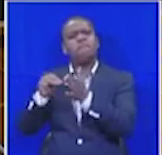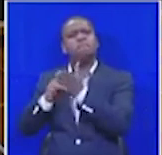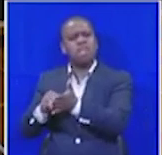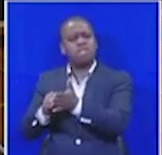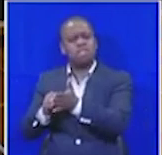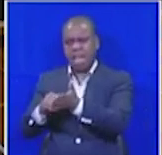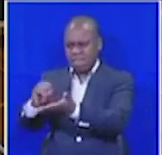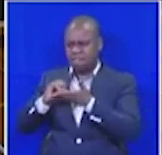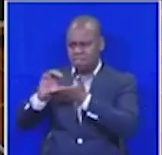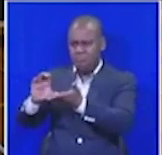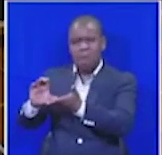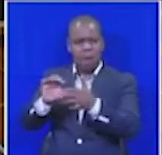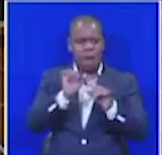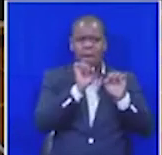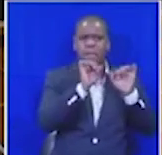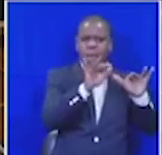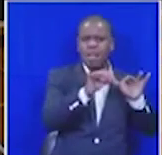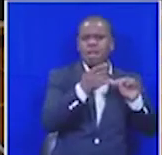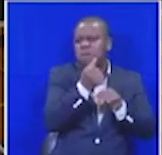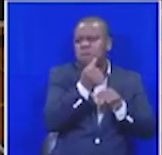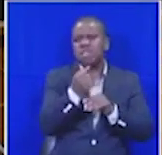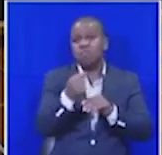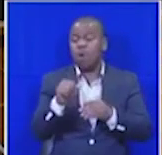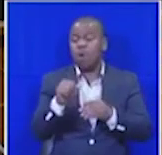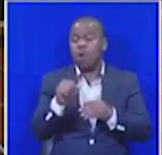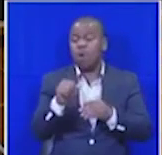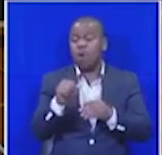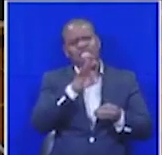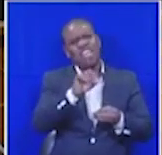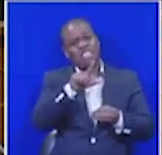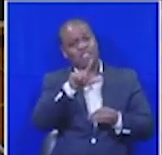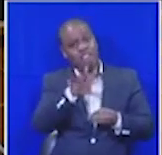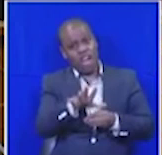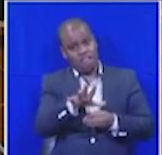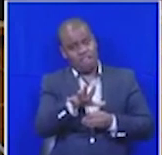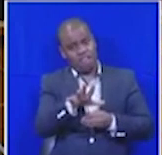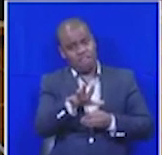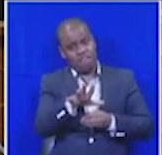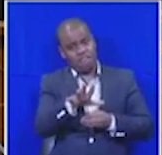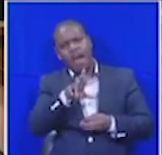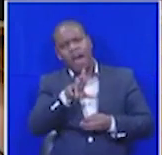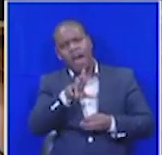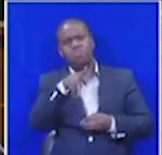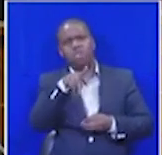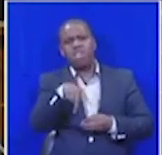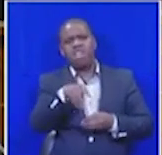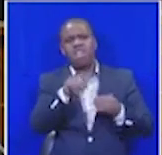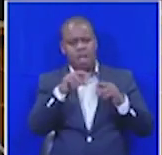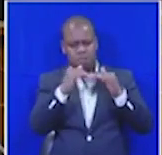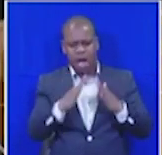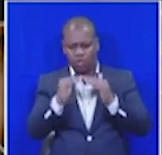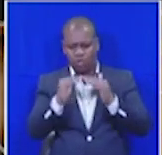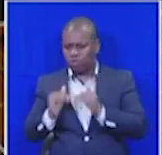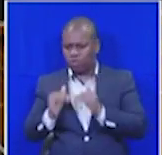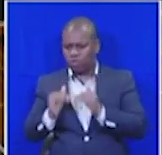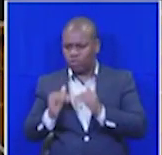rands of public money, the equivalent of 375 RDP houses, on legal